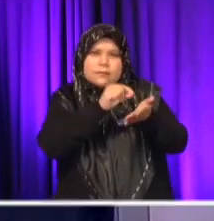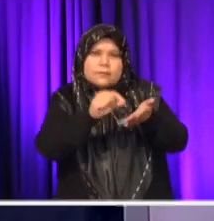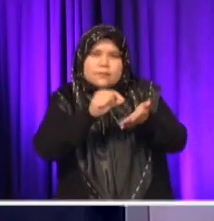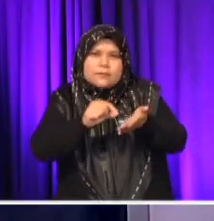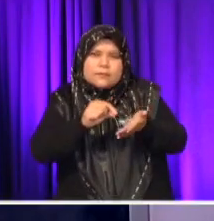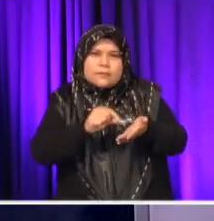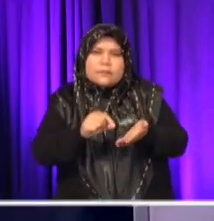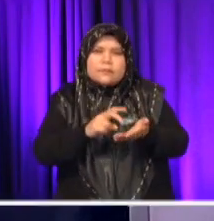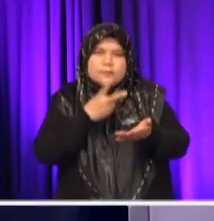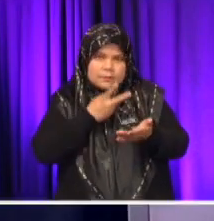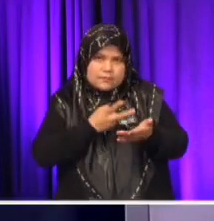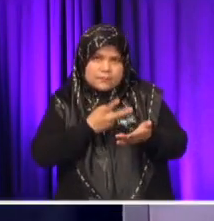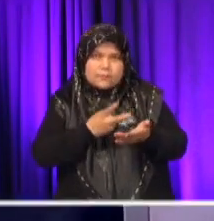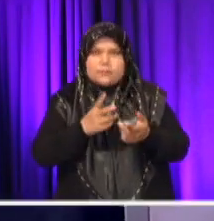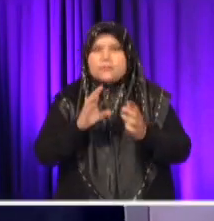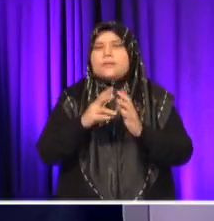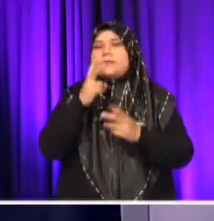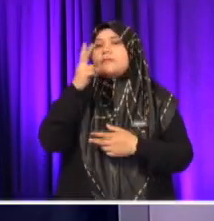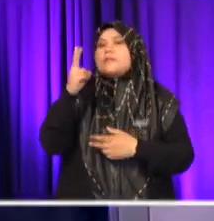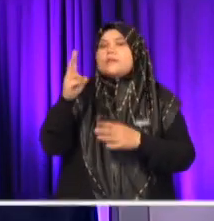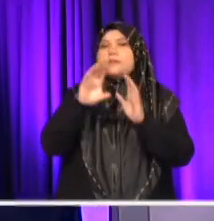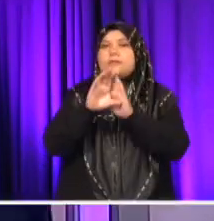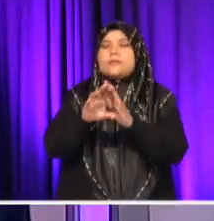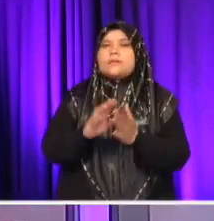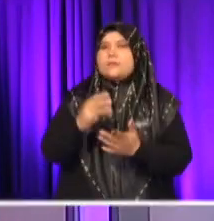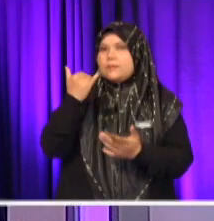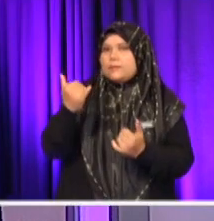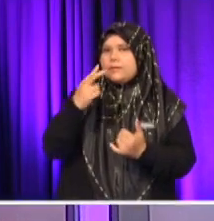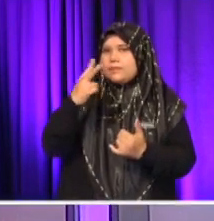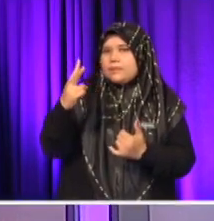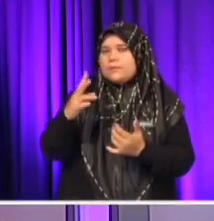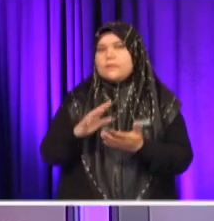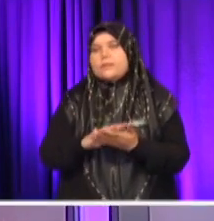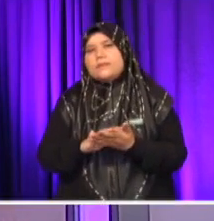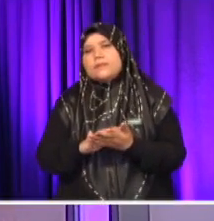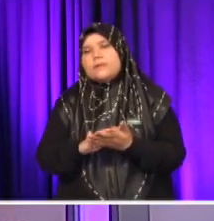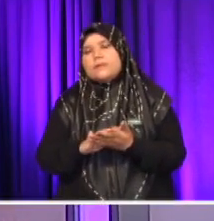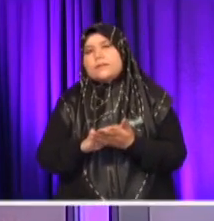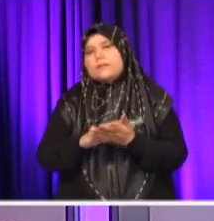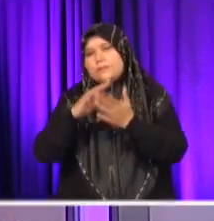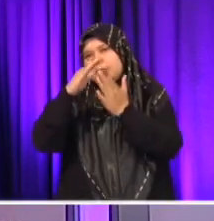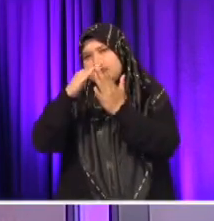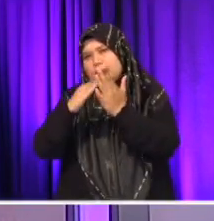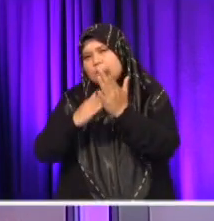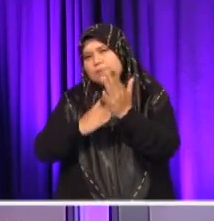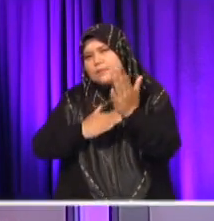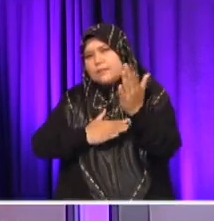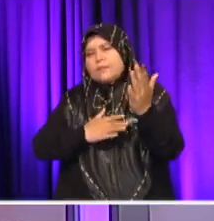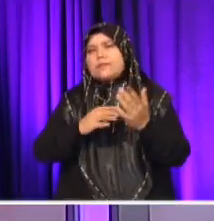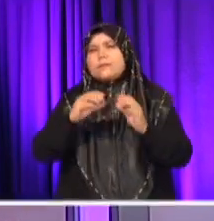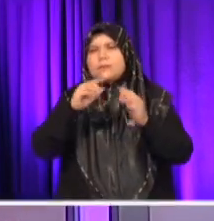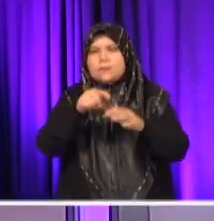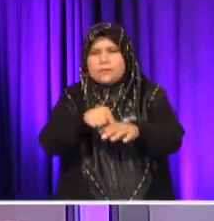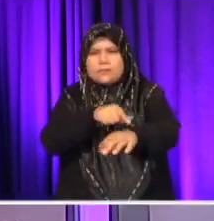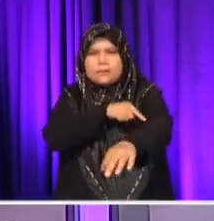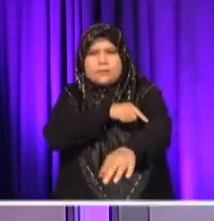So let's have a look at the sample. All right. As you can see, this is a slightly longer text. Yeah, it's a longer text. Okay. And then